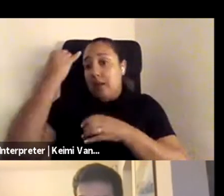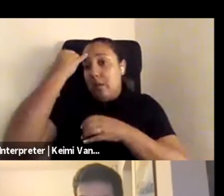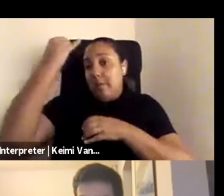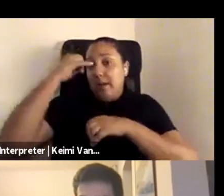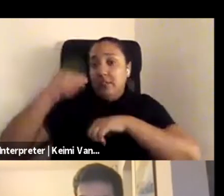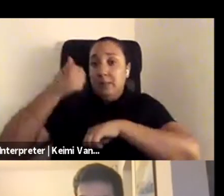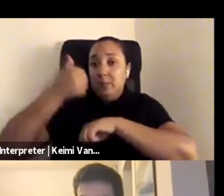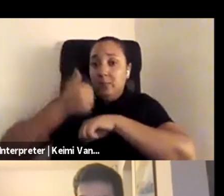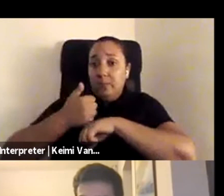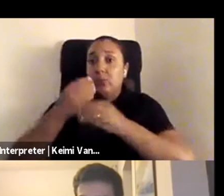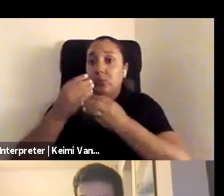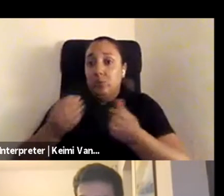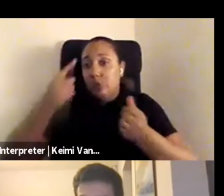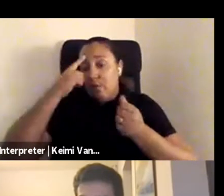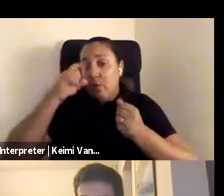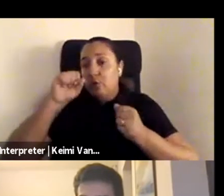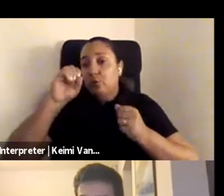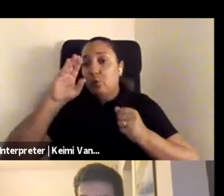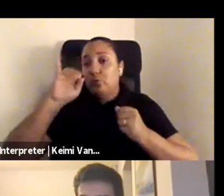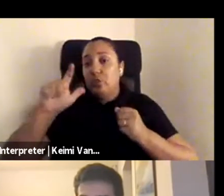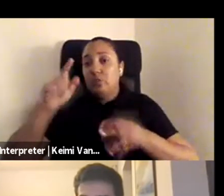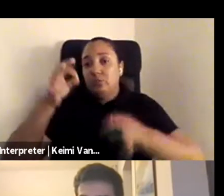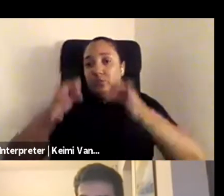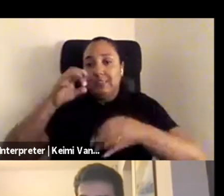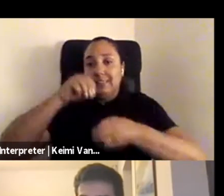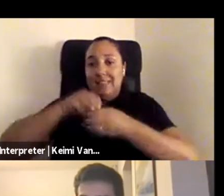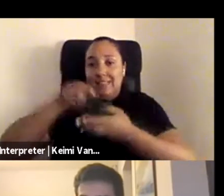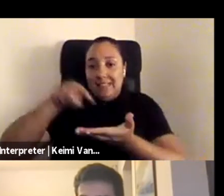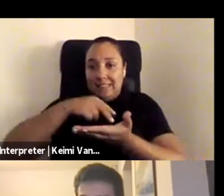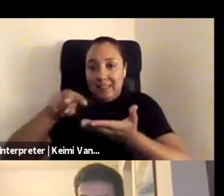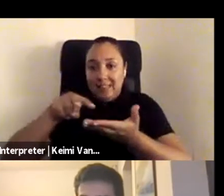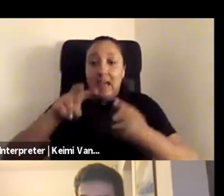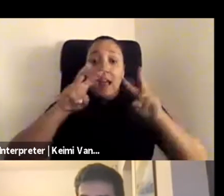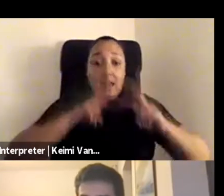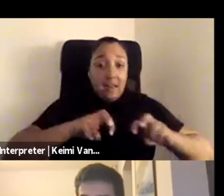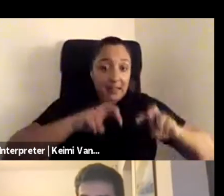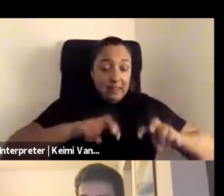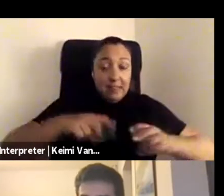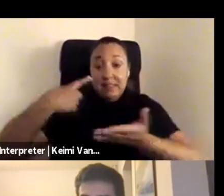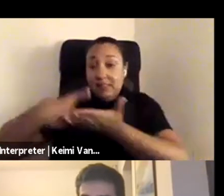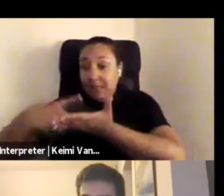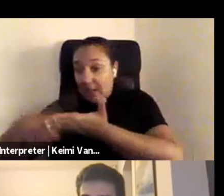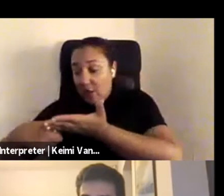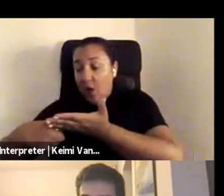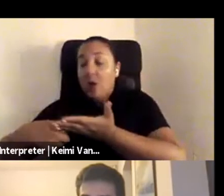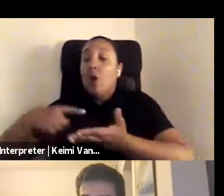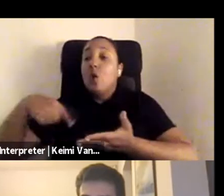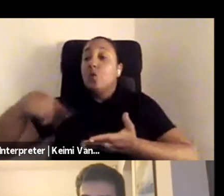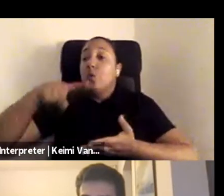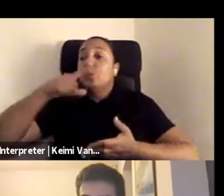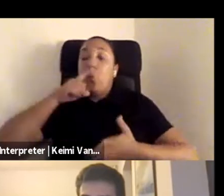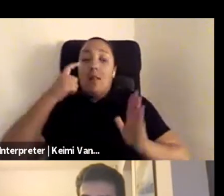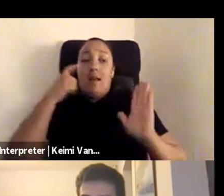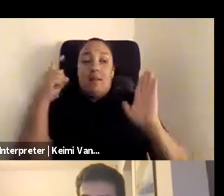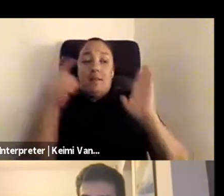social justice in dance. Through analysis and dialogue, participants will identify oppressive